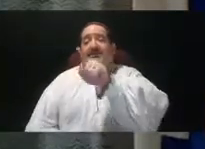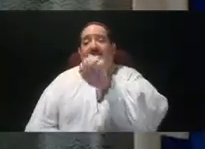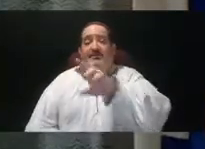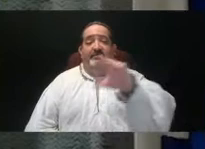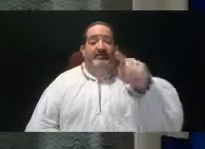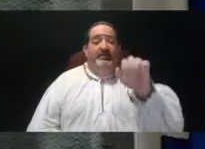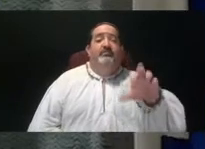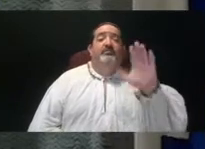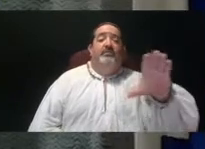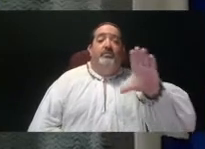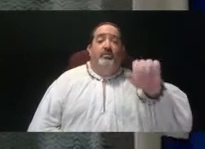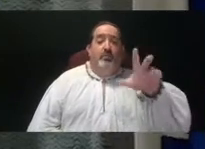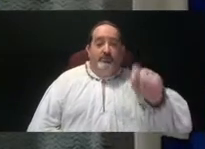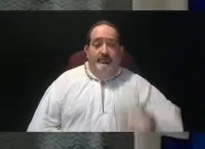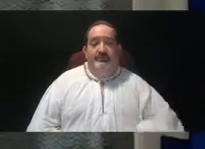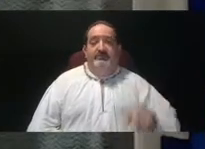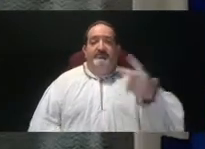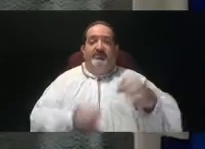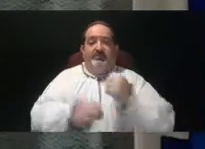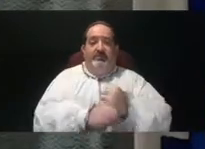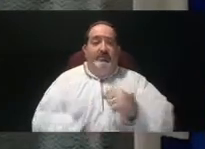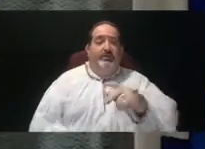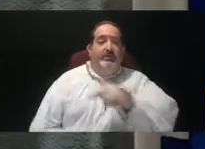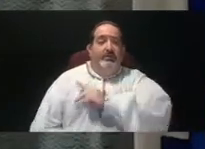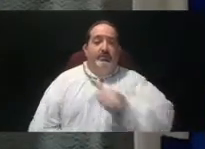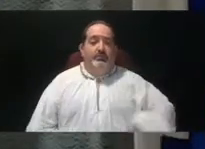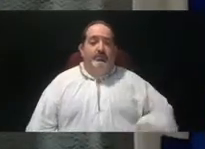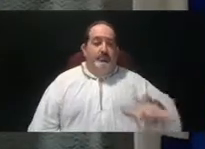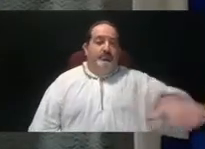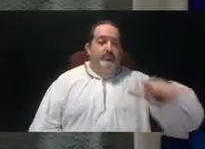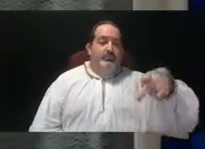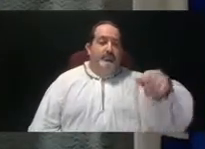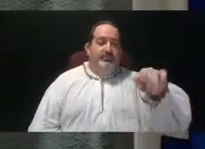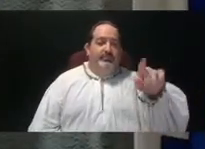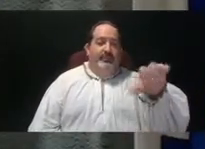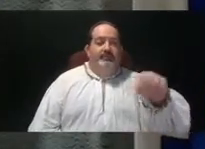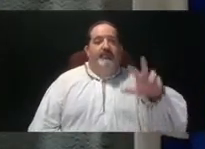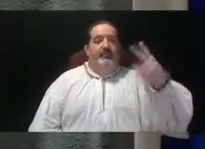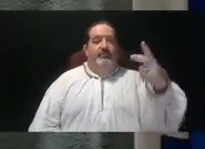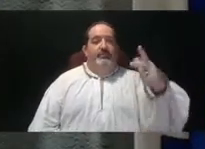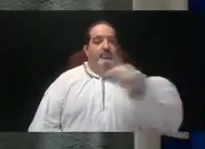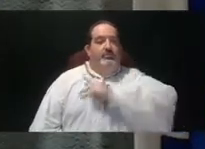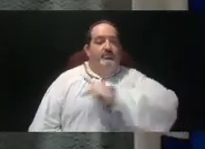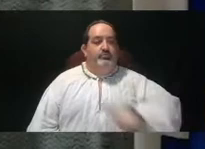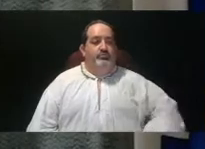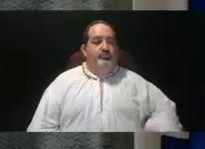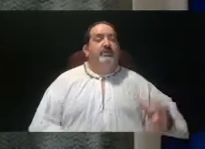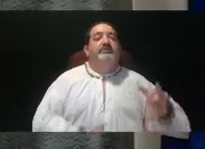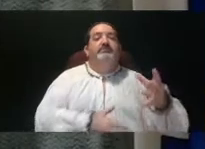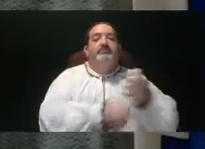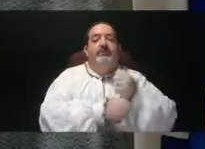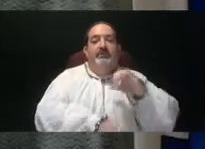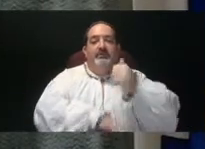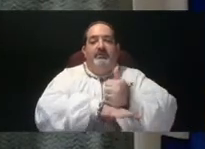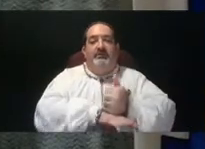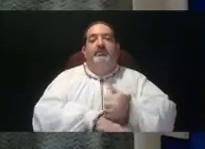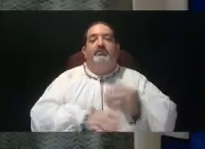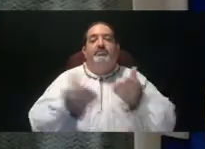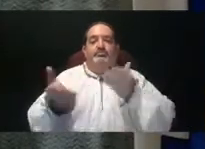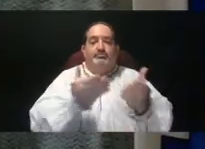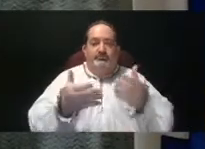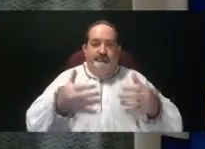In the second year of the Principality, the third Prince of Caid was granted permission from the King of the West to create an Armiger's Award for